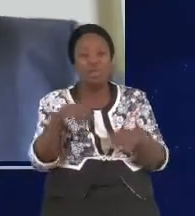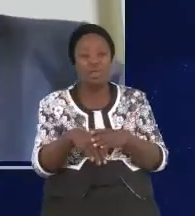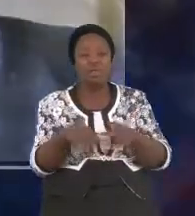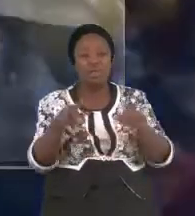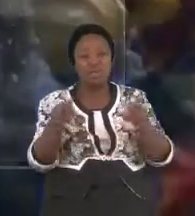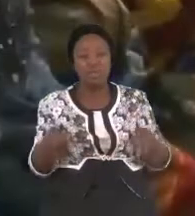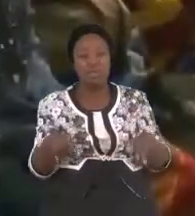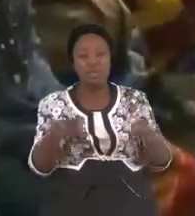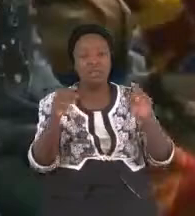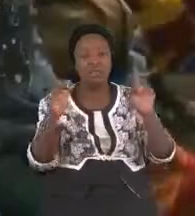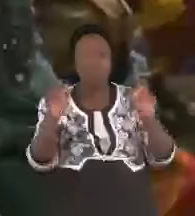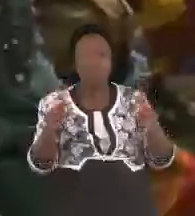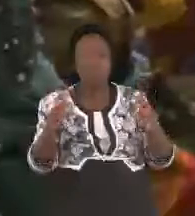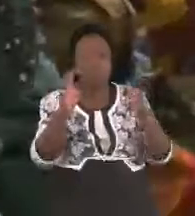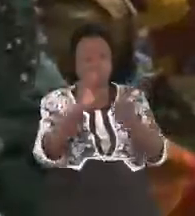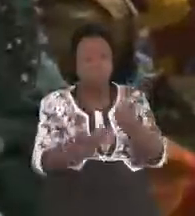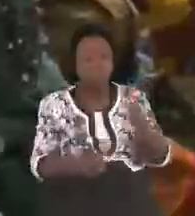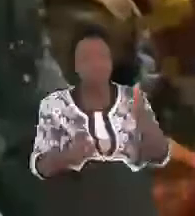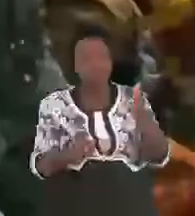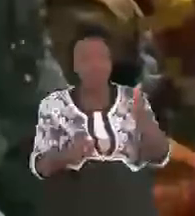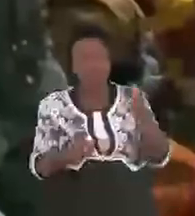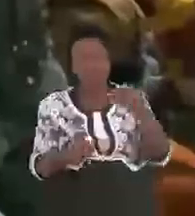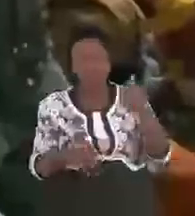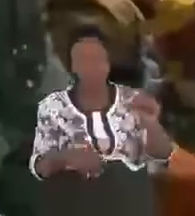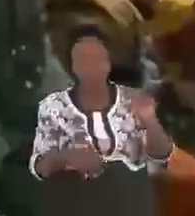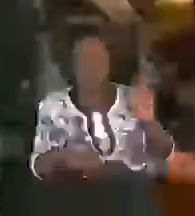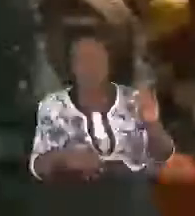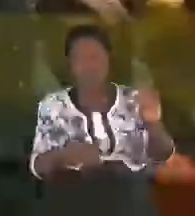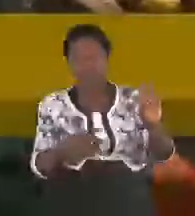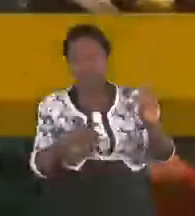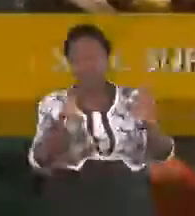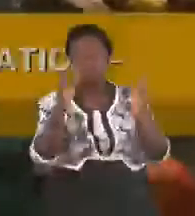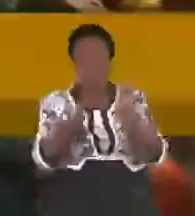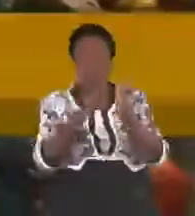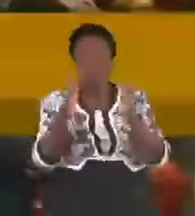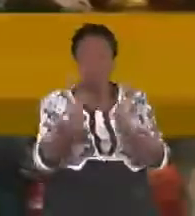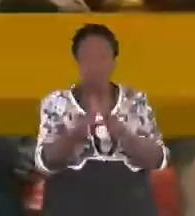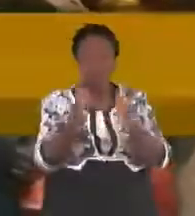chapter 17, Jesus prayed.